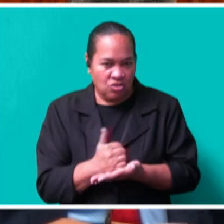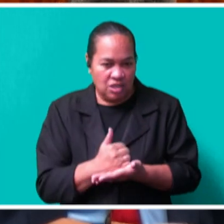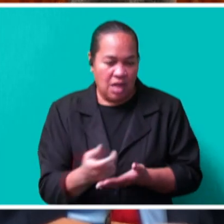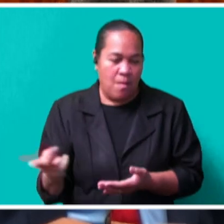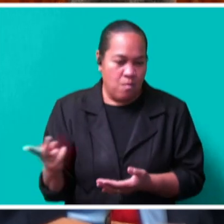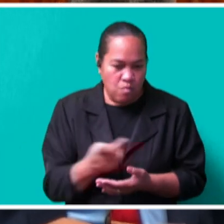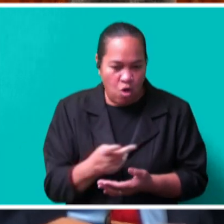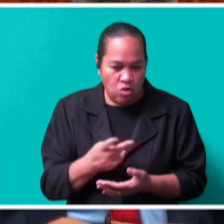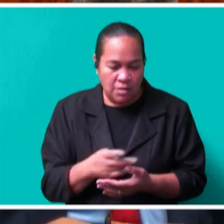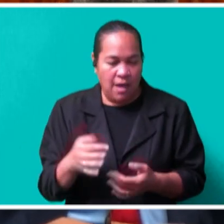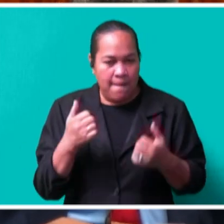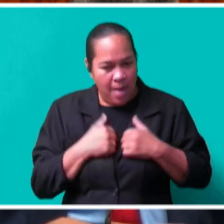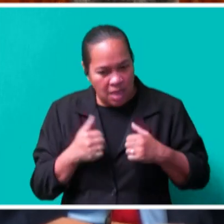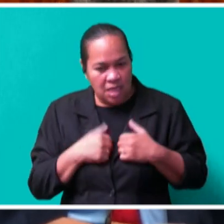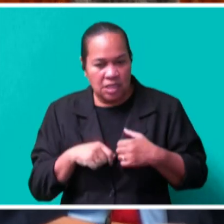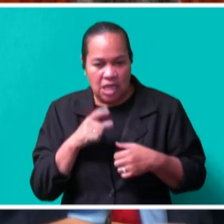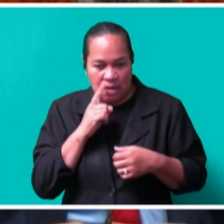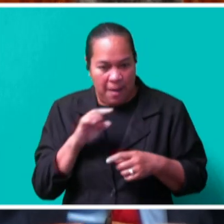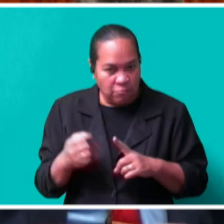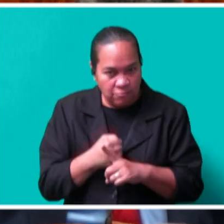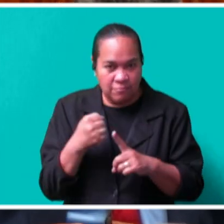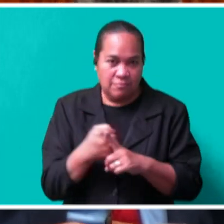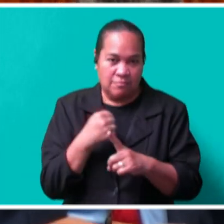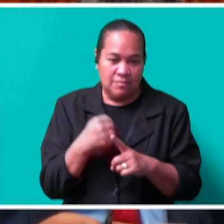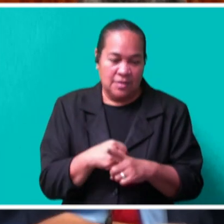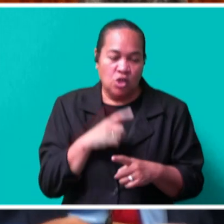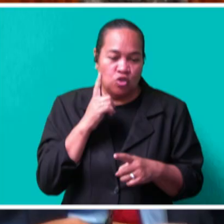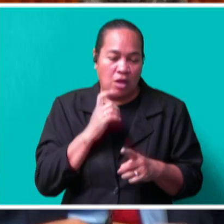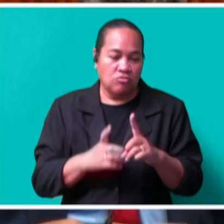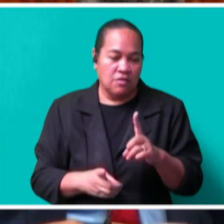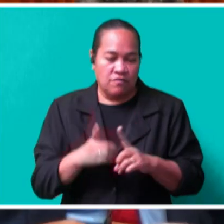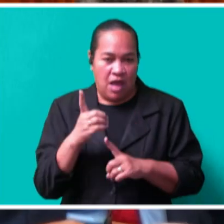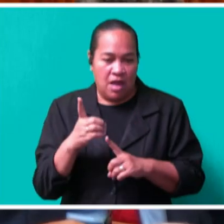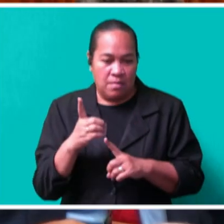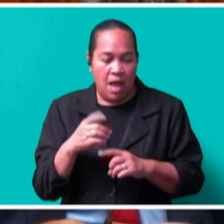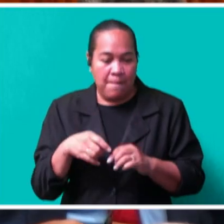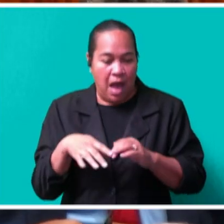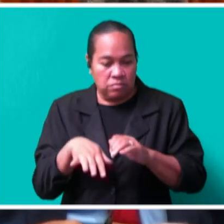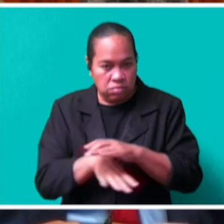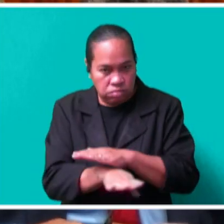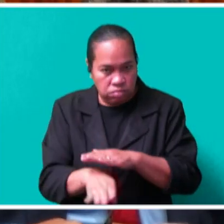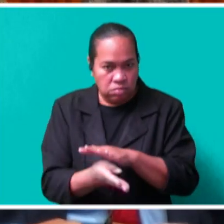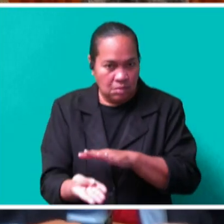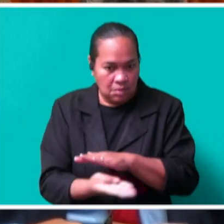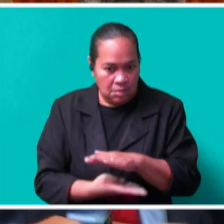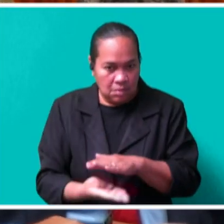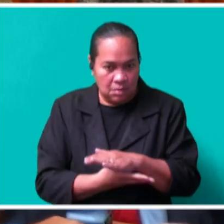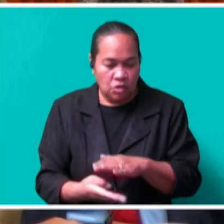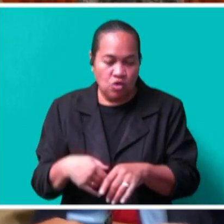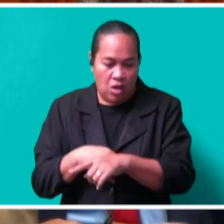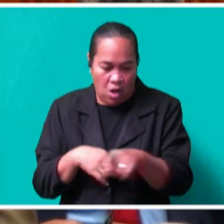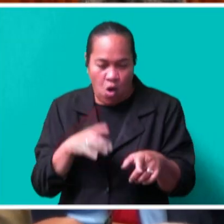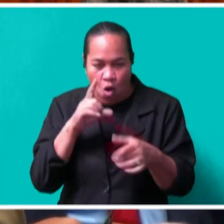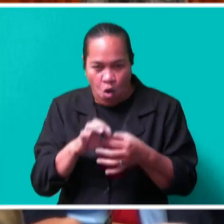ambitious and practical, and development that is grounded firmly in the voices of our own